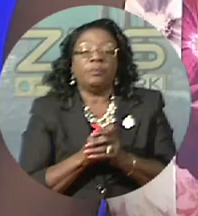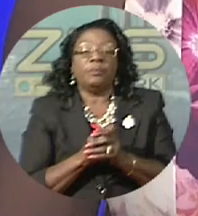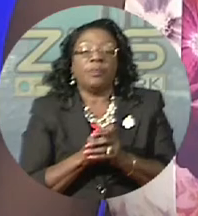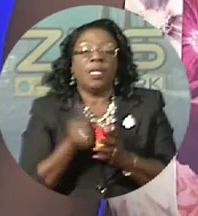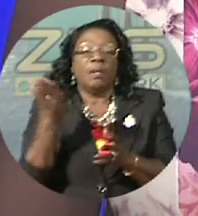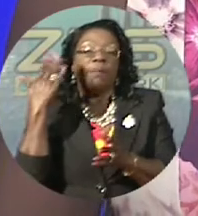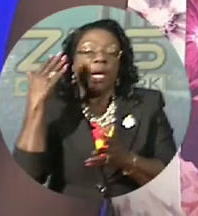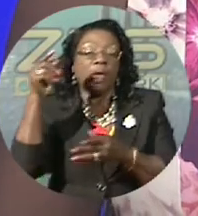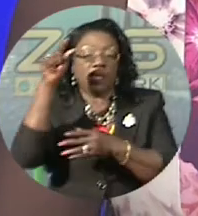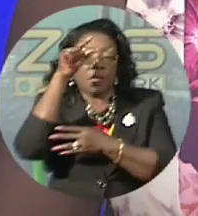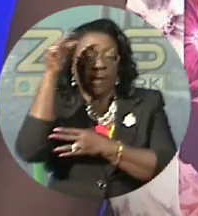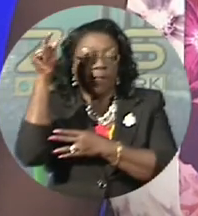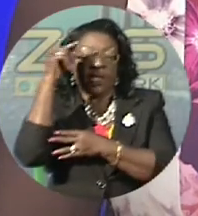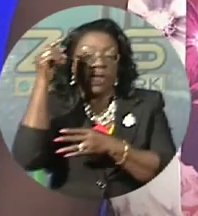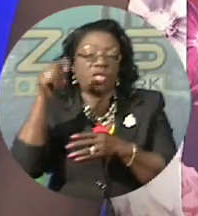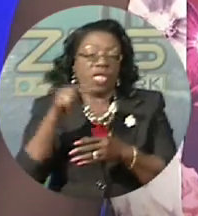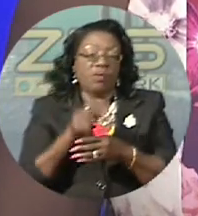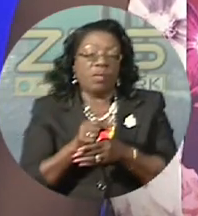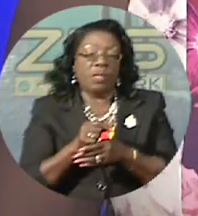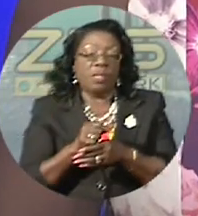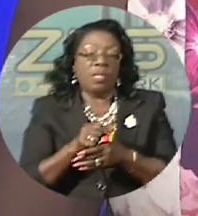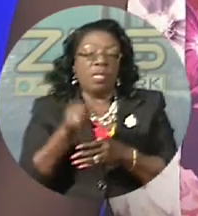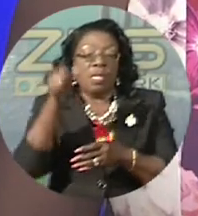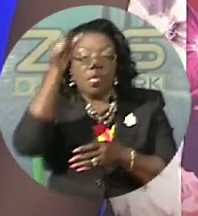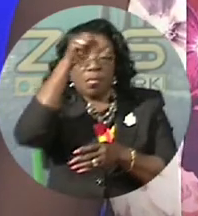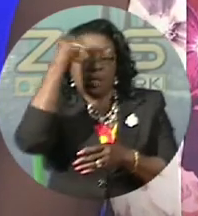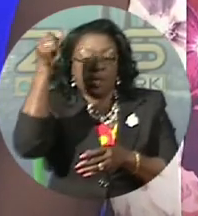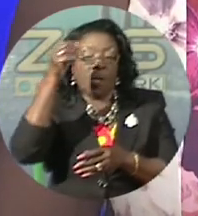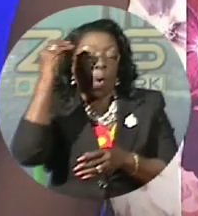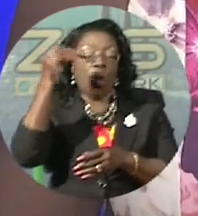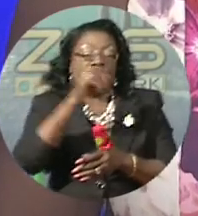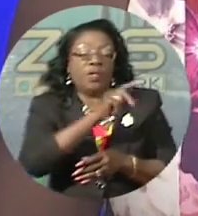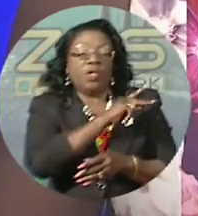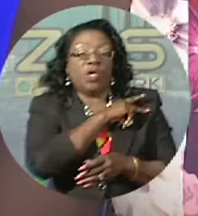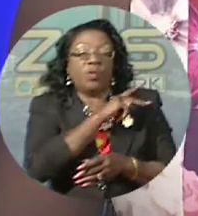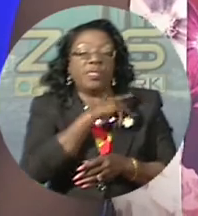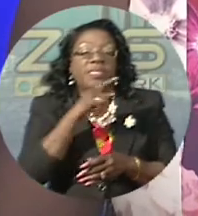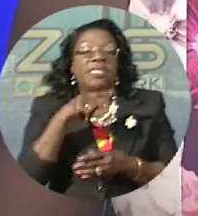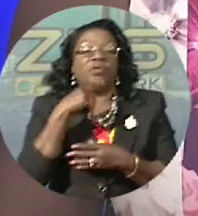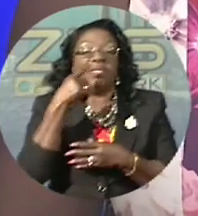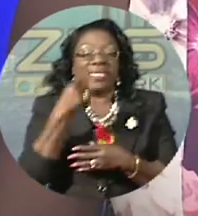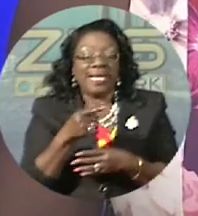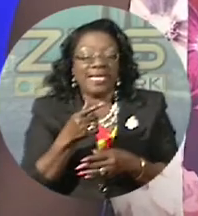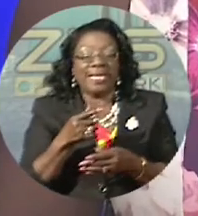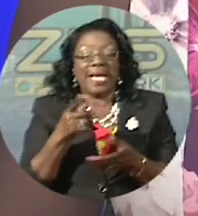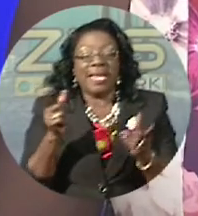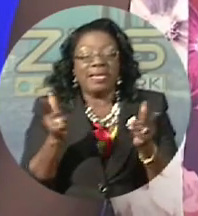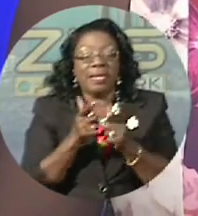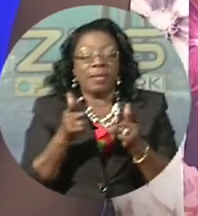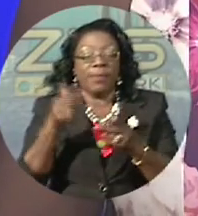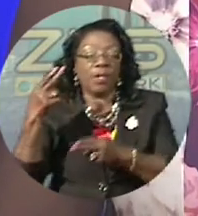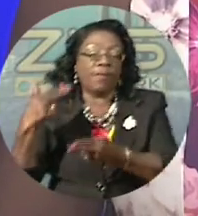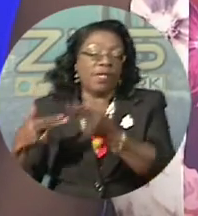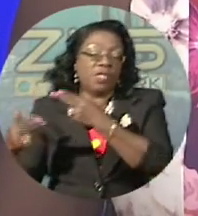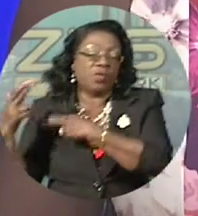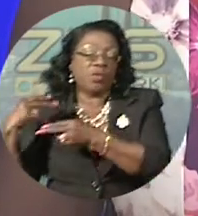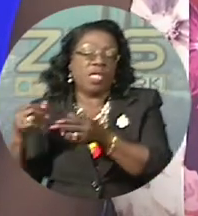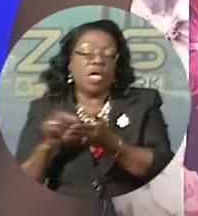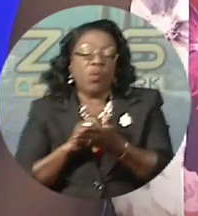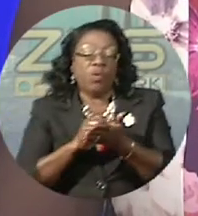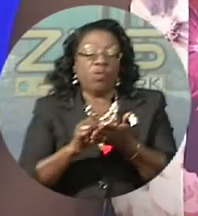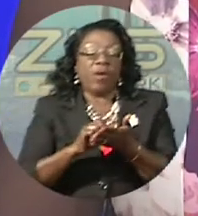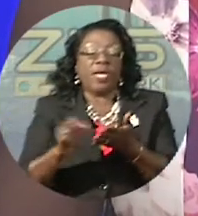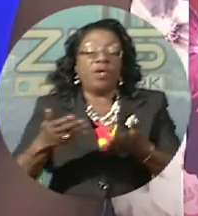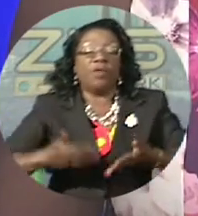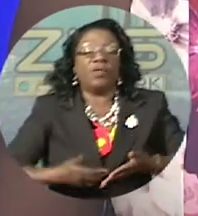former Governor General, His Excellency Sir Orville Turnquest, is retelling a little bit of history with the release of his new book, What Manner of